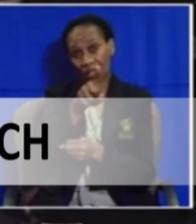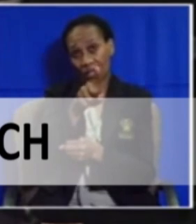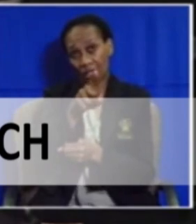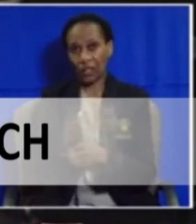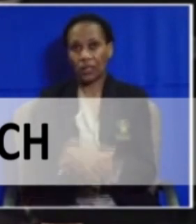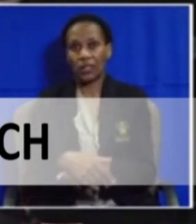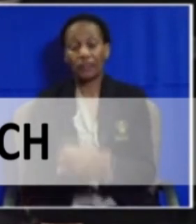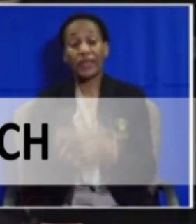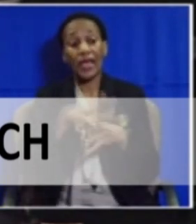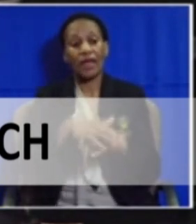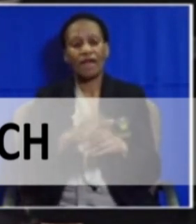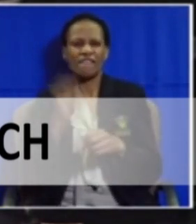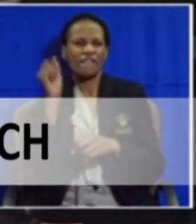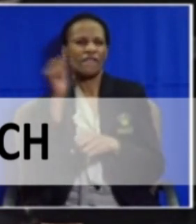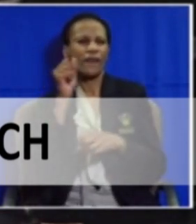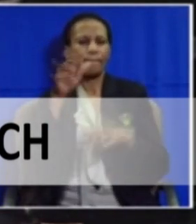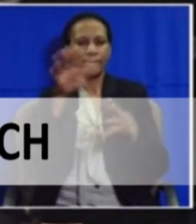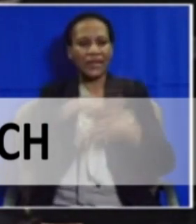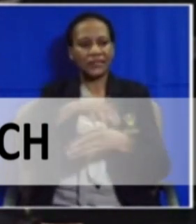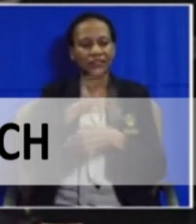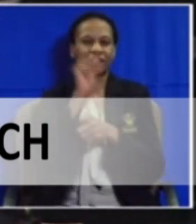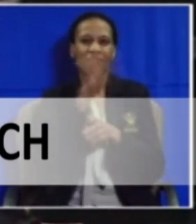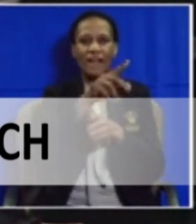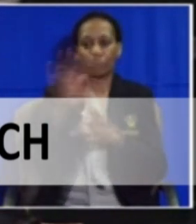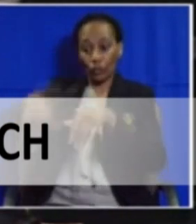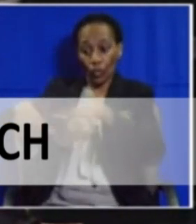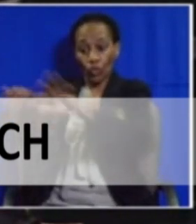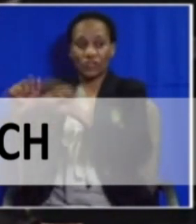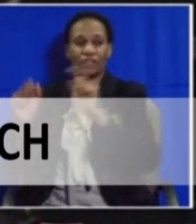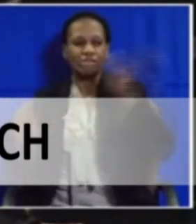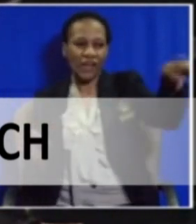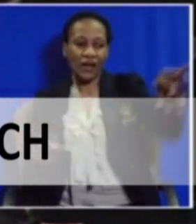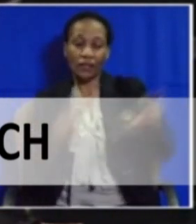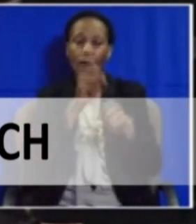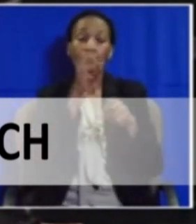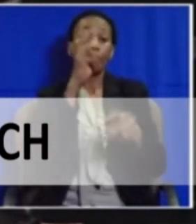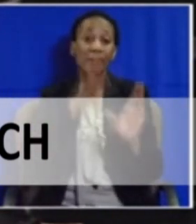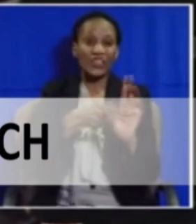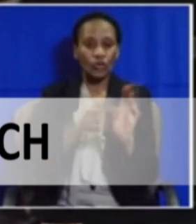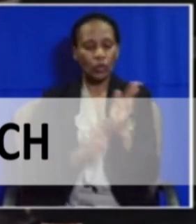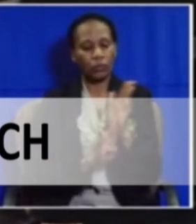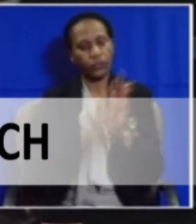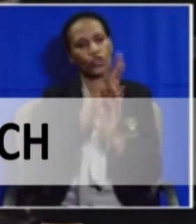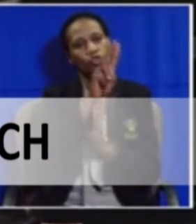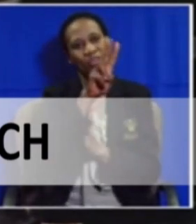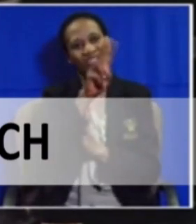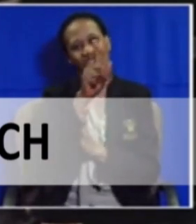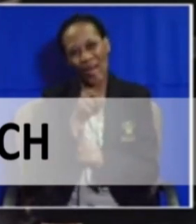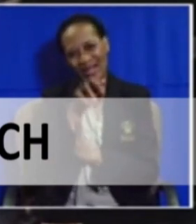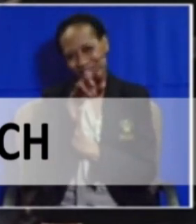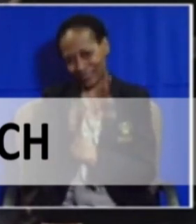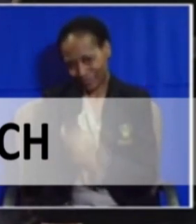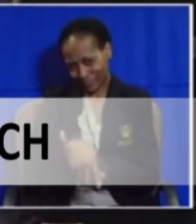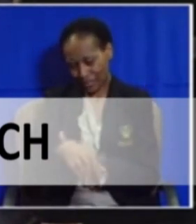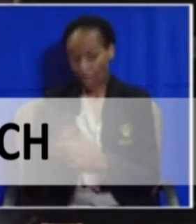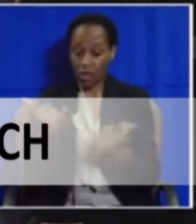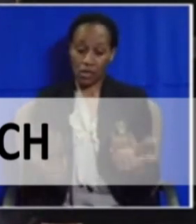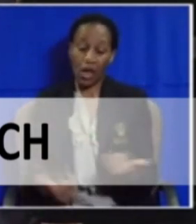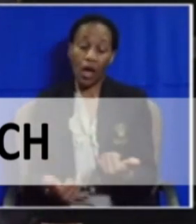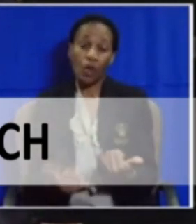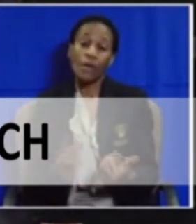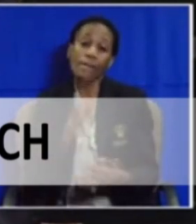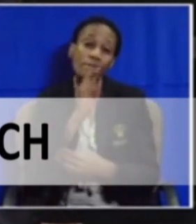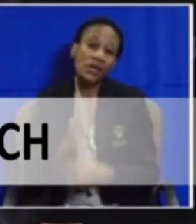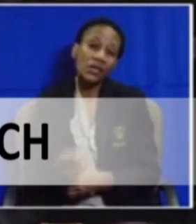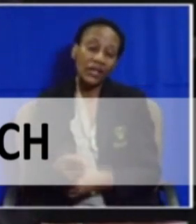inland petrol price breached 20 rand per litre. The high price has put pressure on the